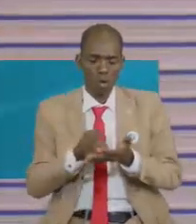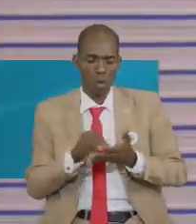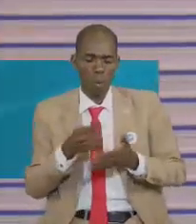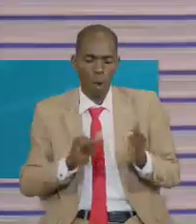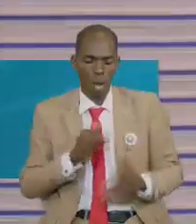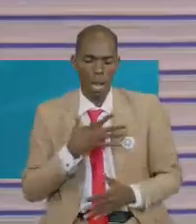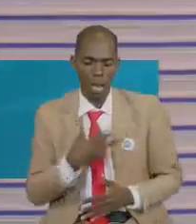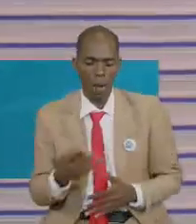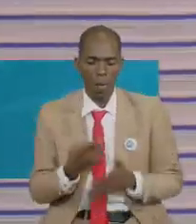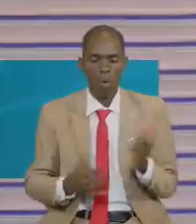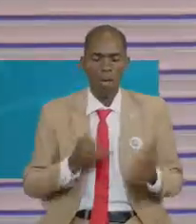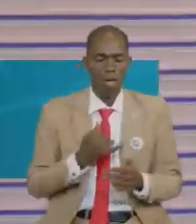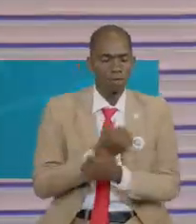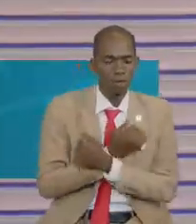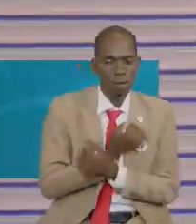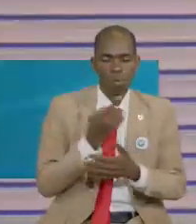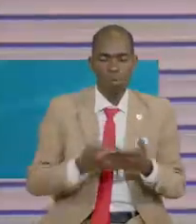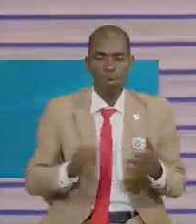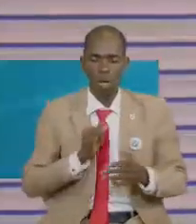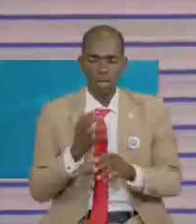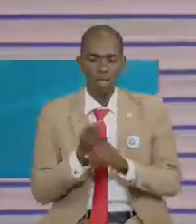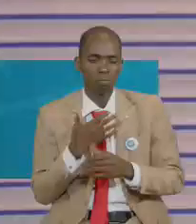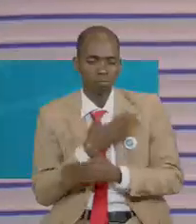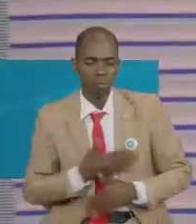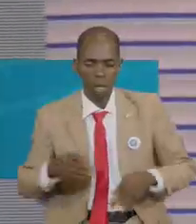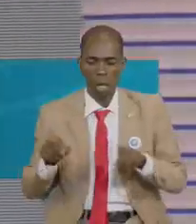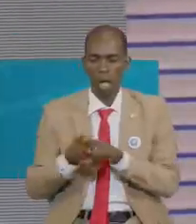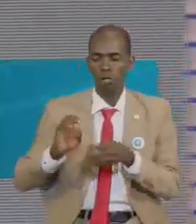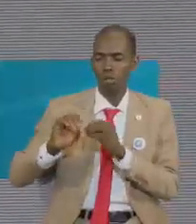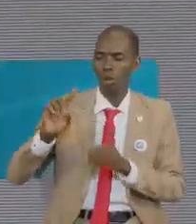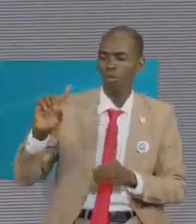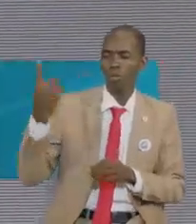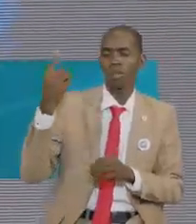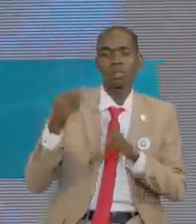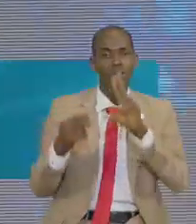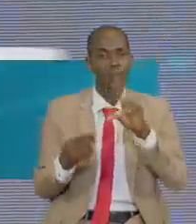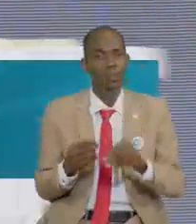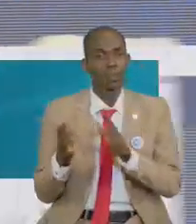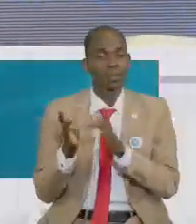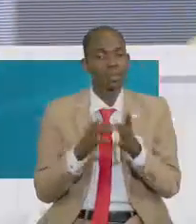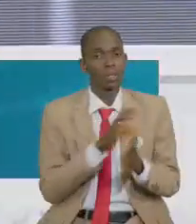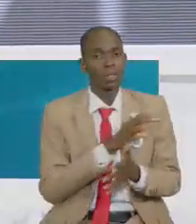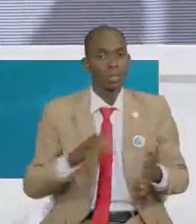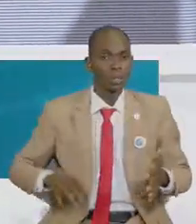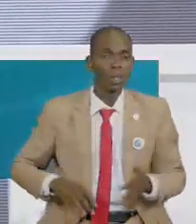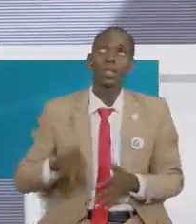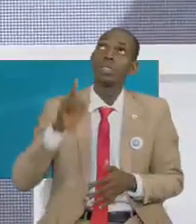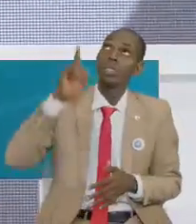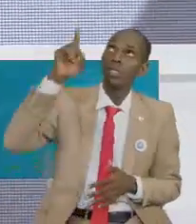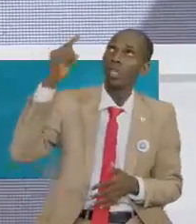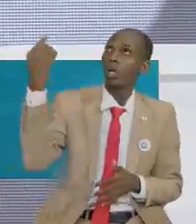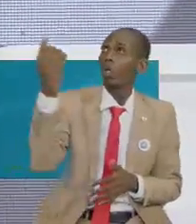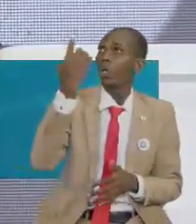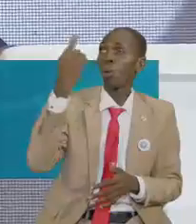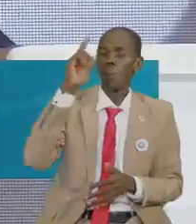where I get pleasure. I don't want to put that as number one. Jesus Christ and Him alone, He must